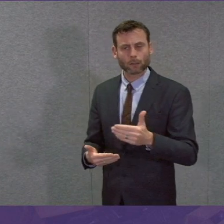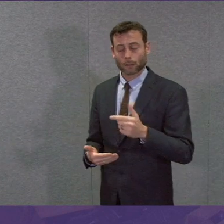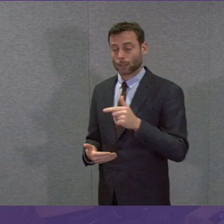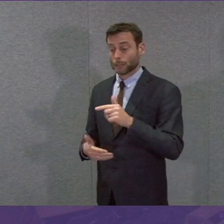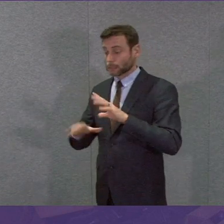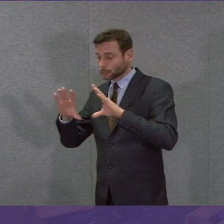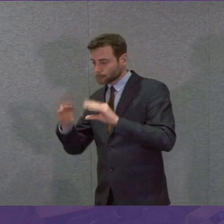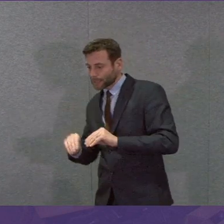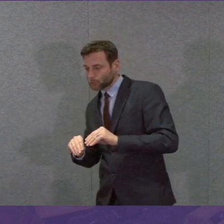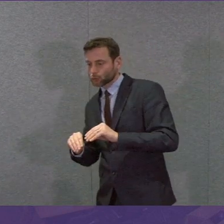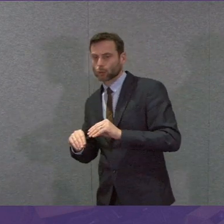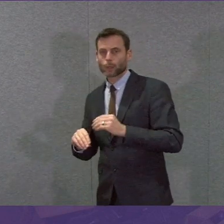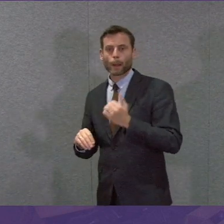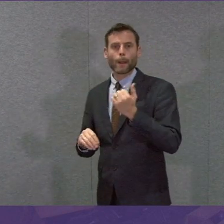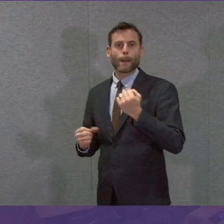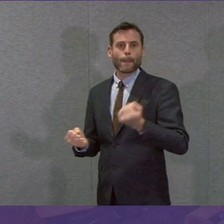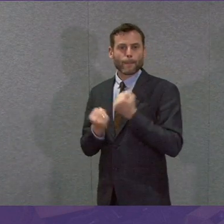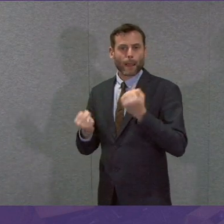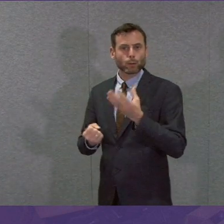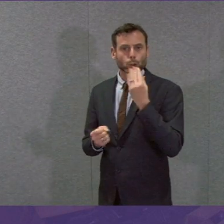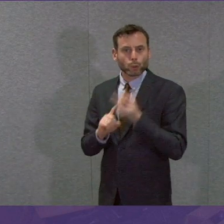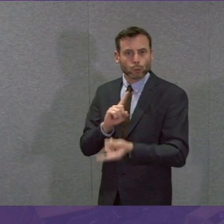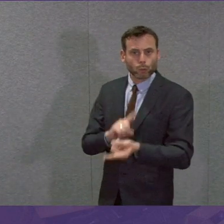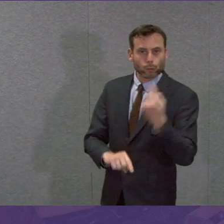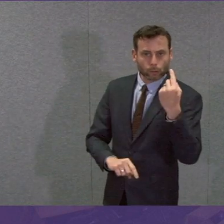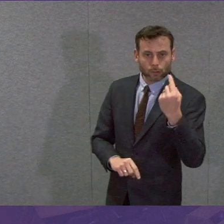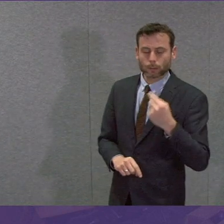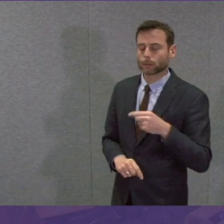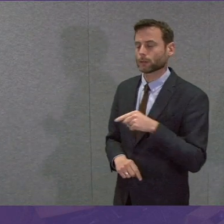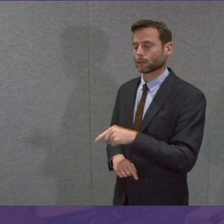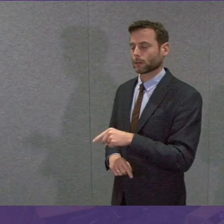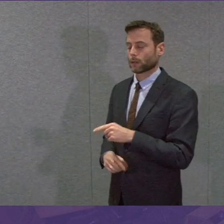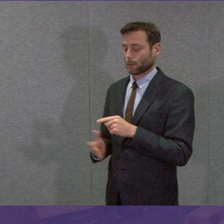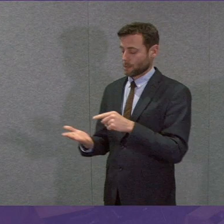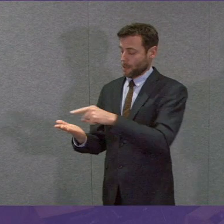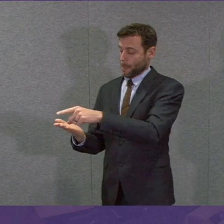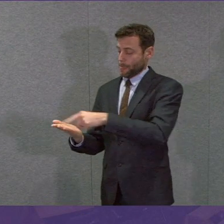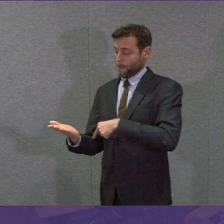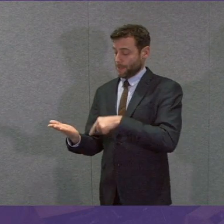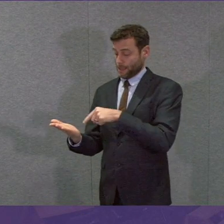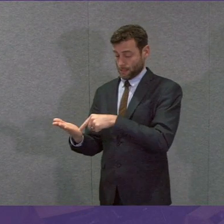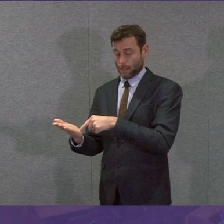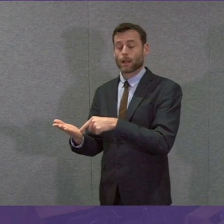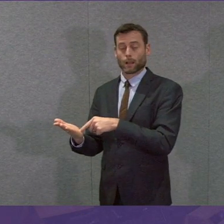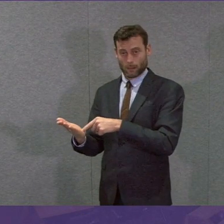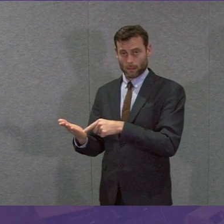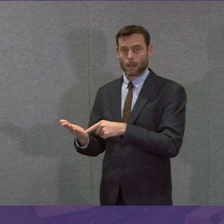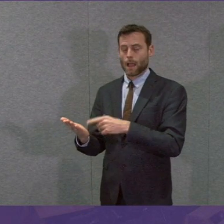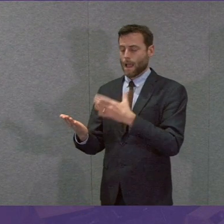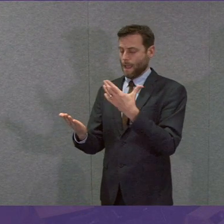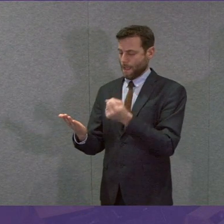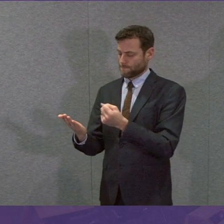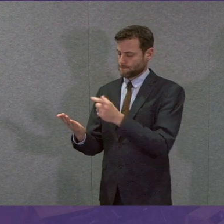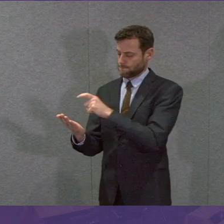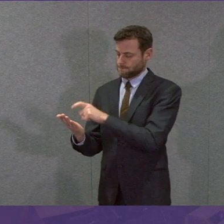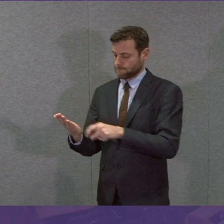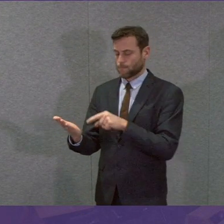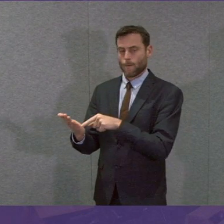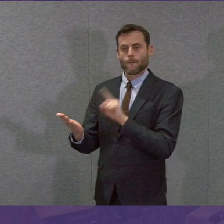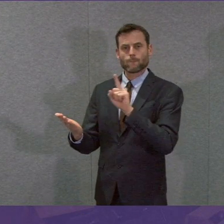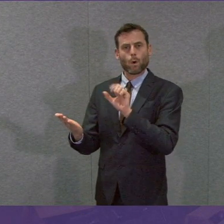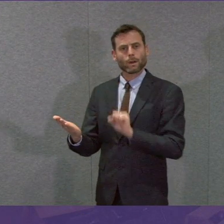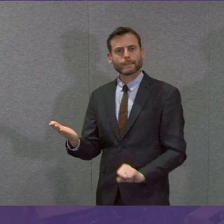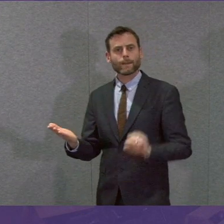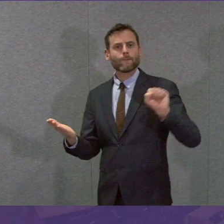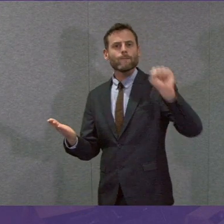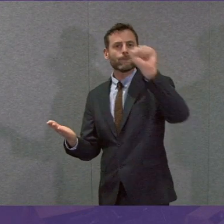powers? Where the powers lie in devolved competence, and the bill is quite clear about that, where the powers lie in devolved competence, then the decision of Scottish